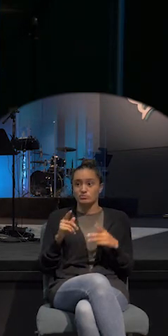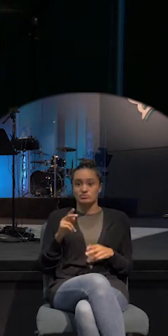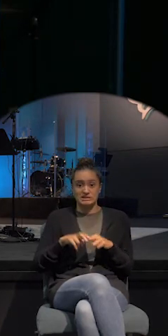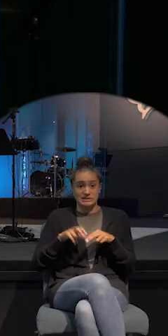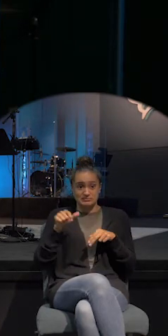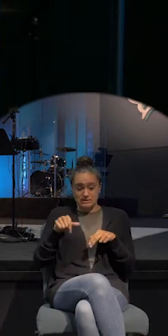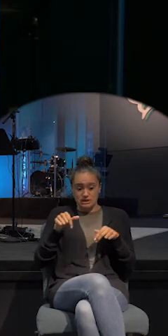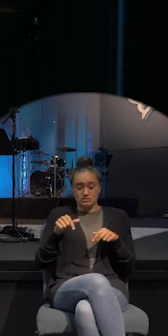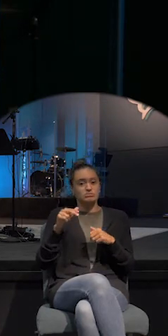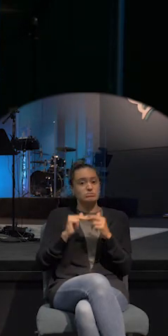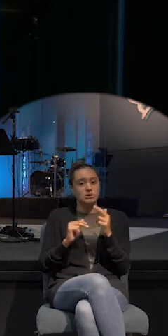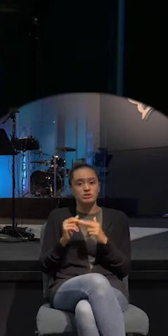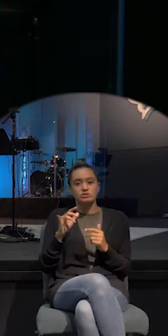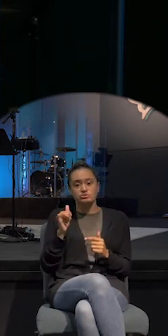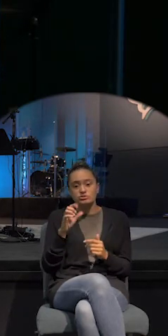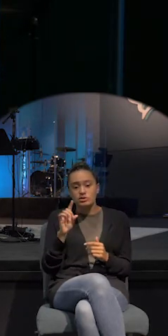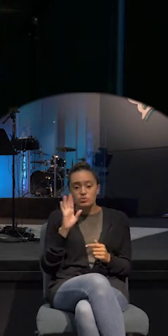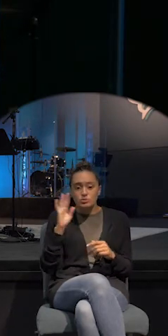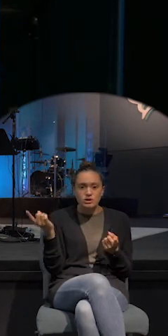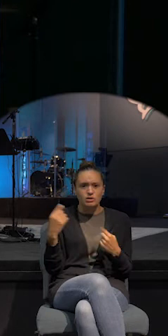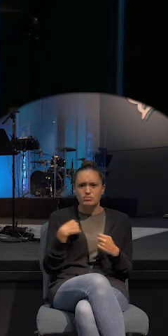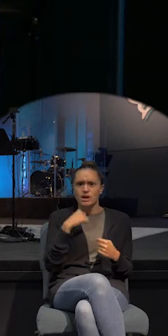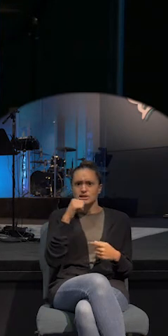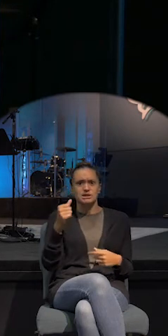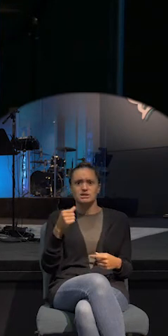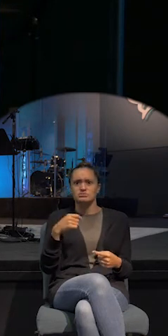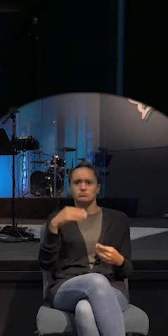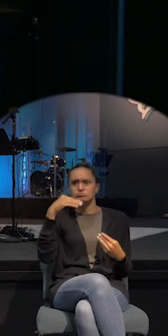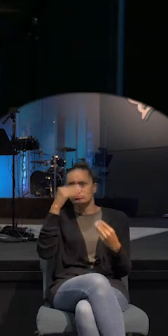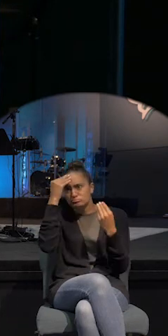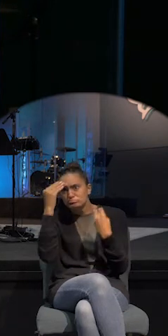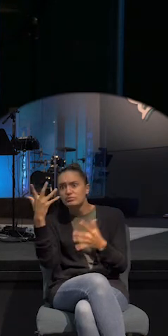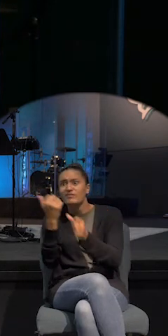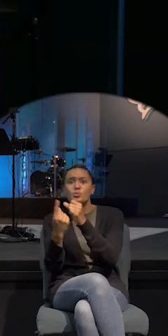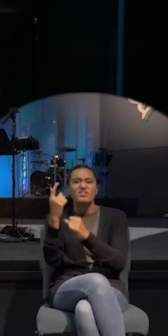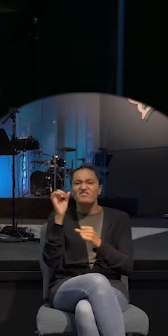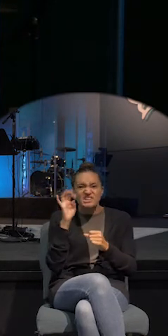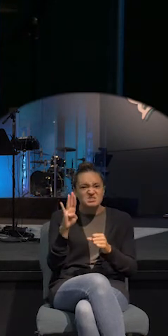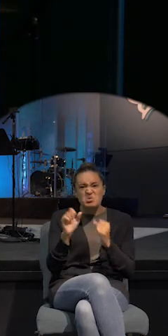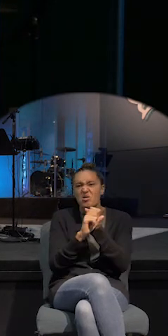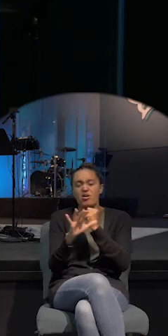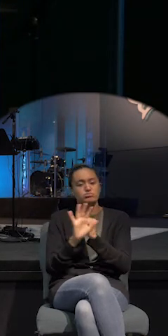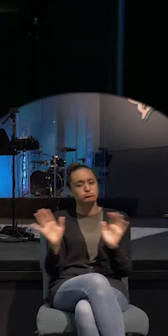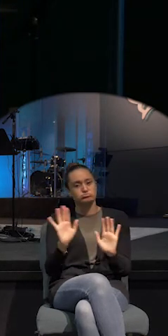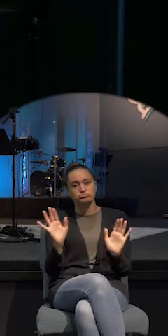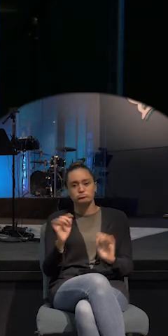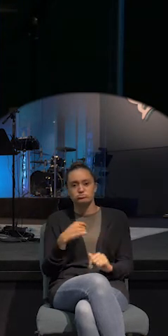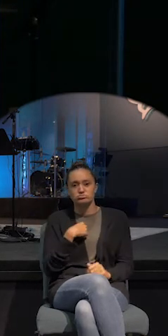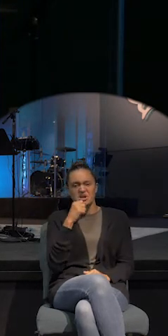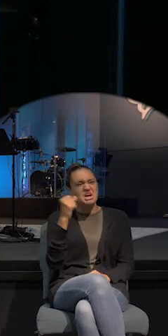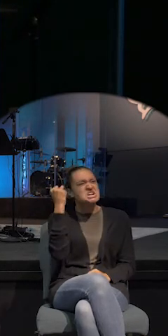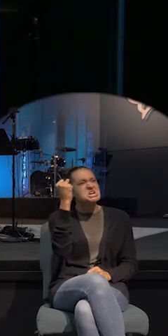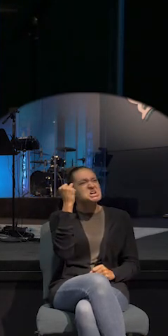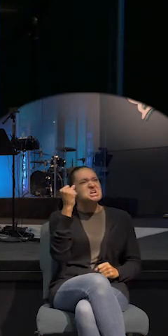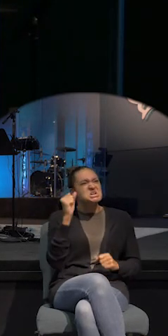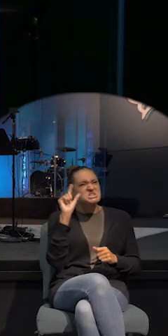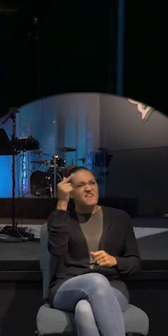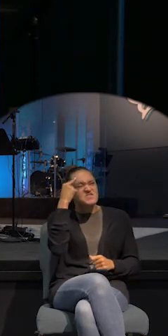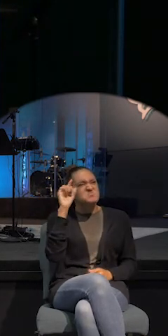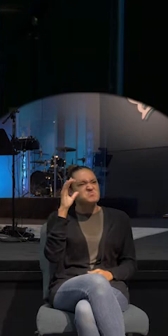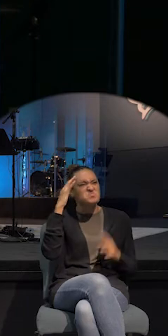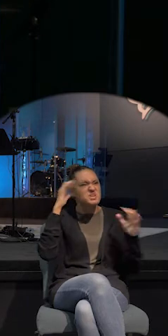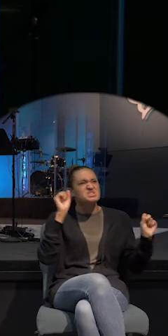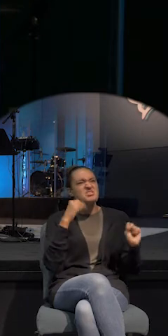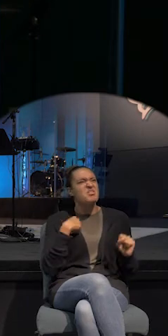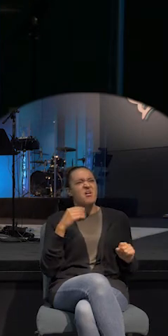sanctuary, and Jared would come, and I didn't publish it. I didn't let everybody know. I wasn't shaking my fist in the face of the governor or the president. I